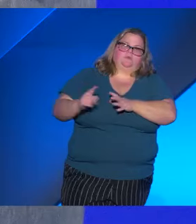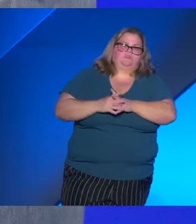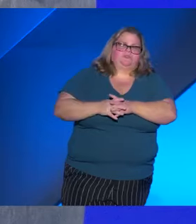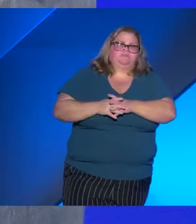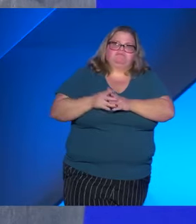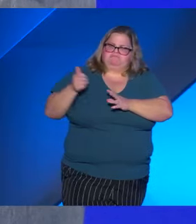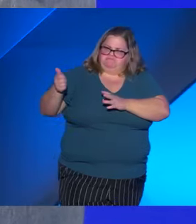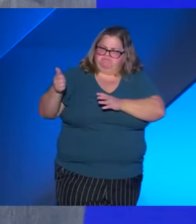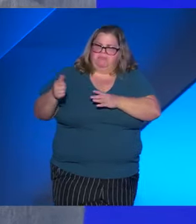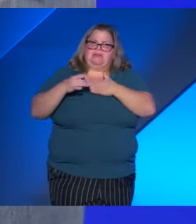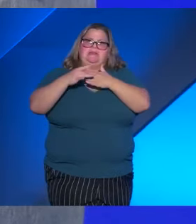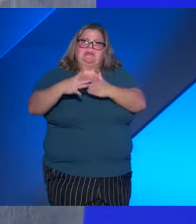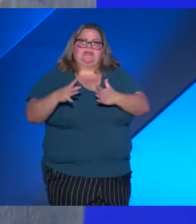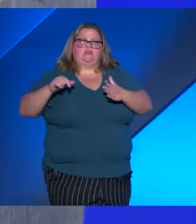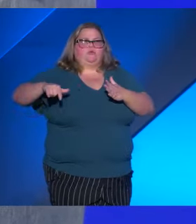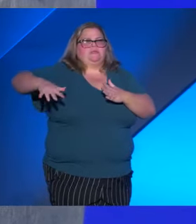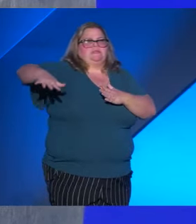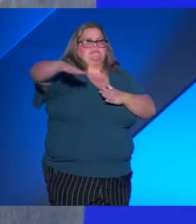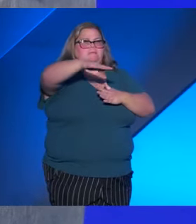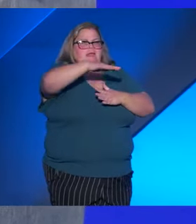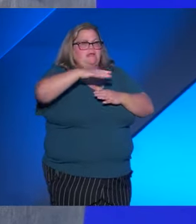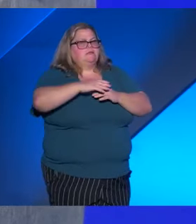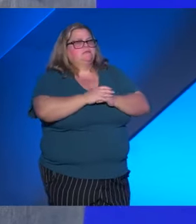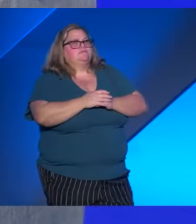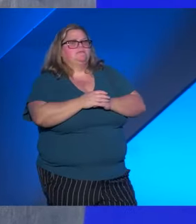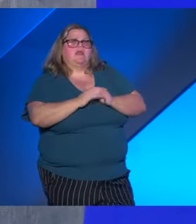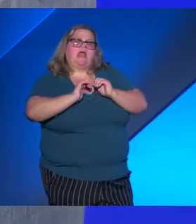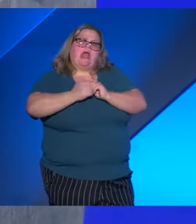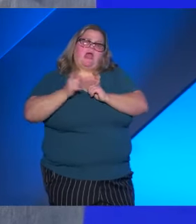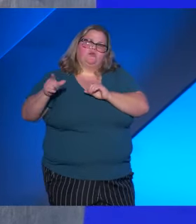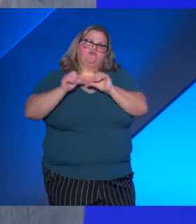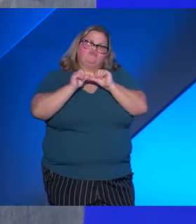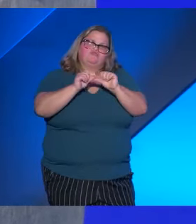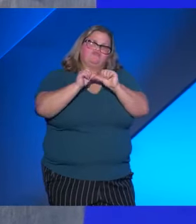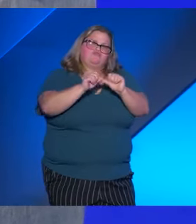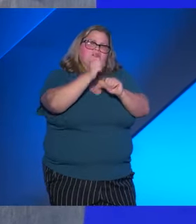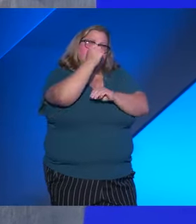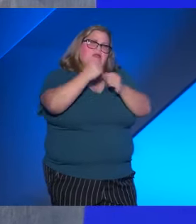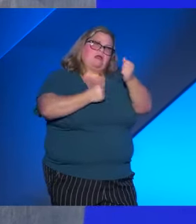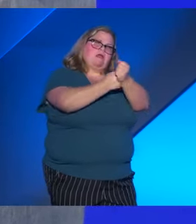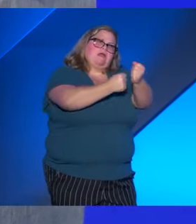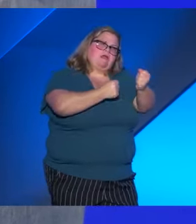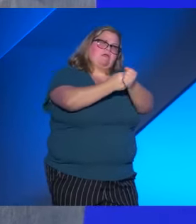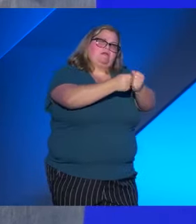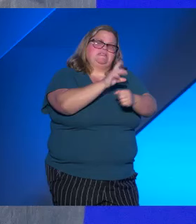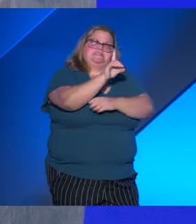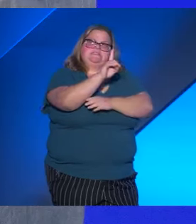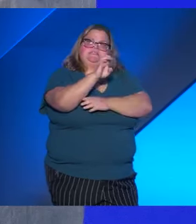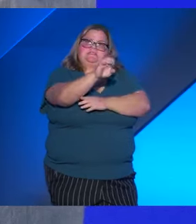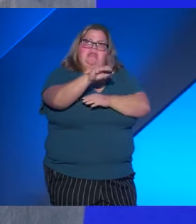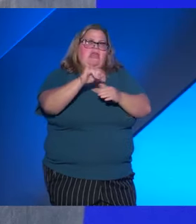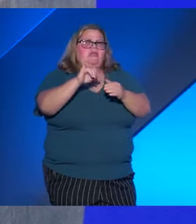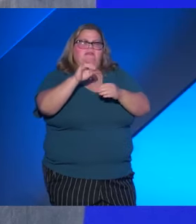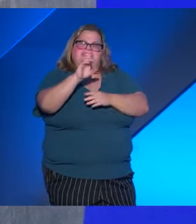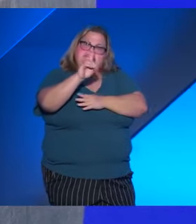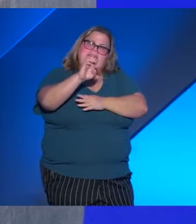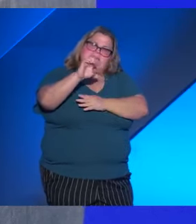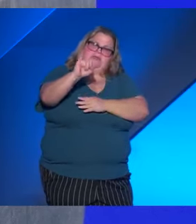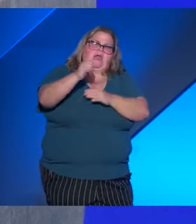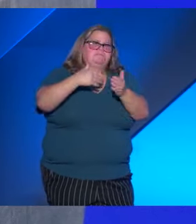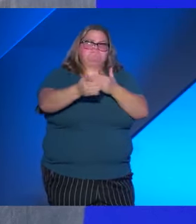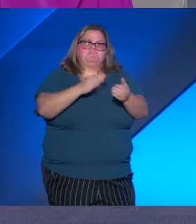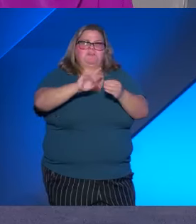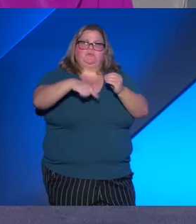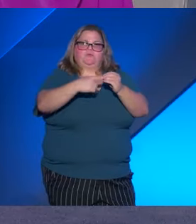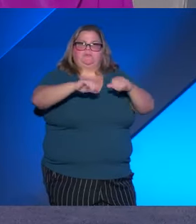this space, what inspires you to keep advocating for DEI despite all the challenges?